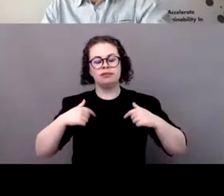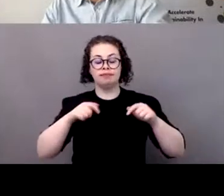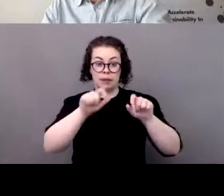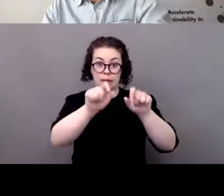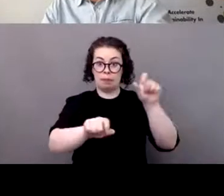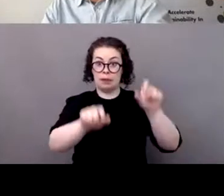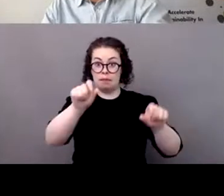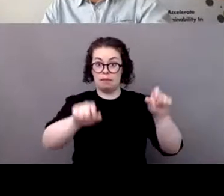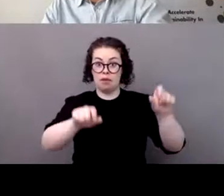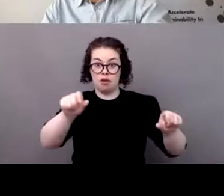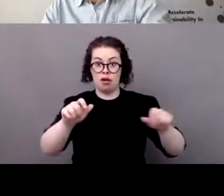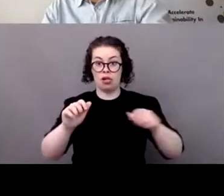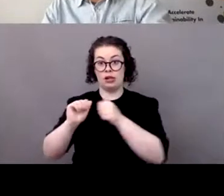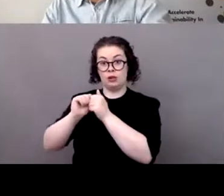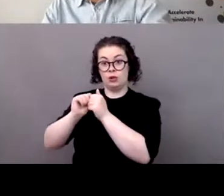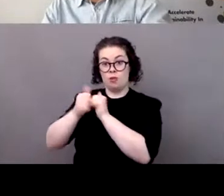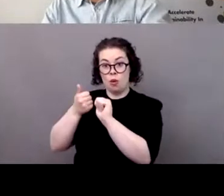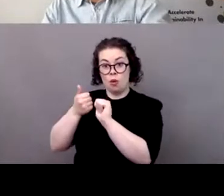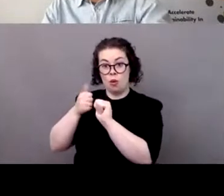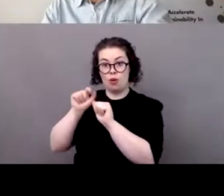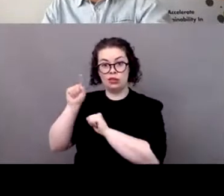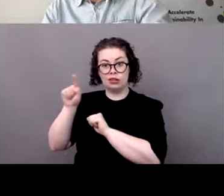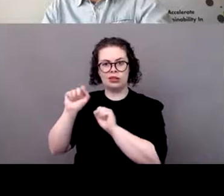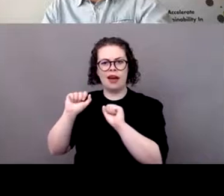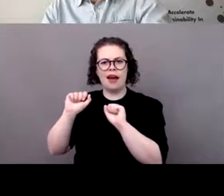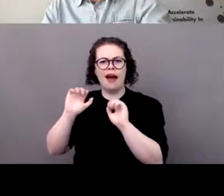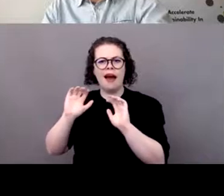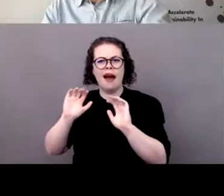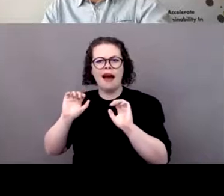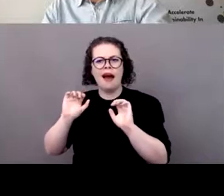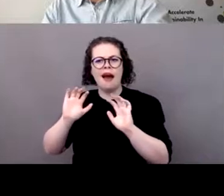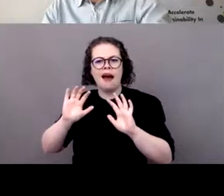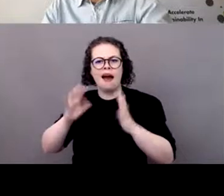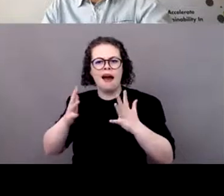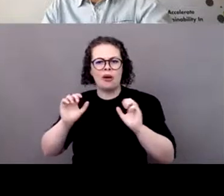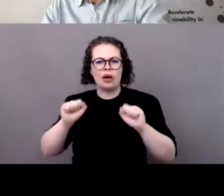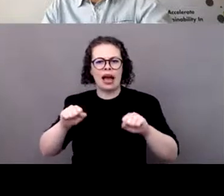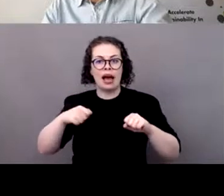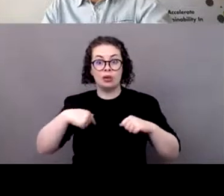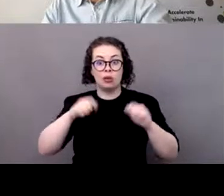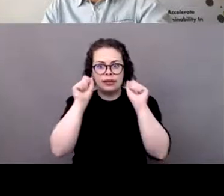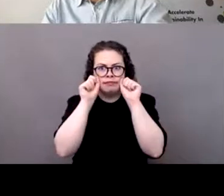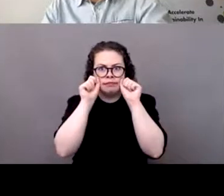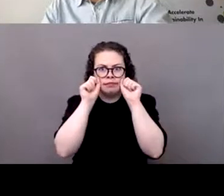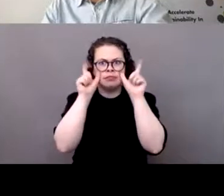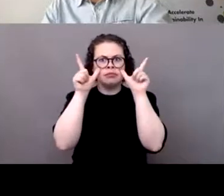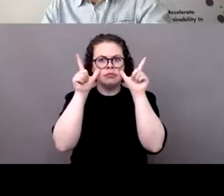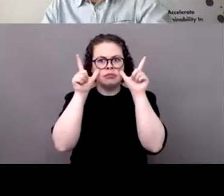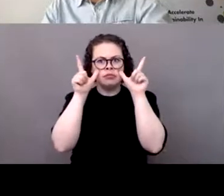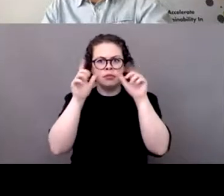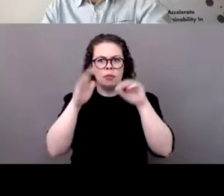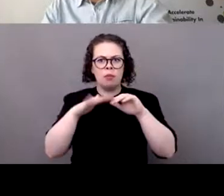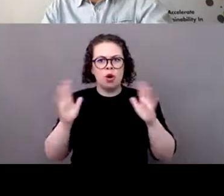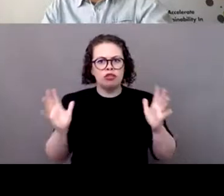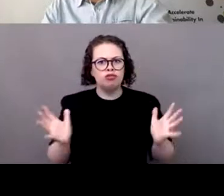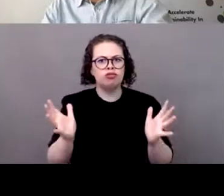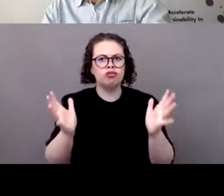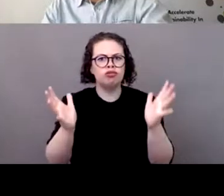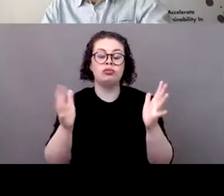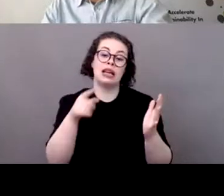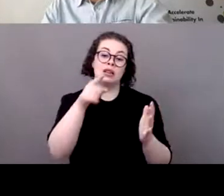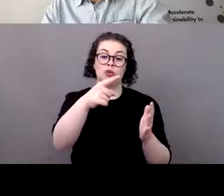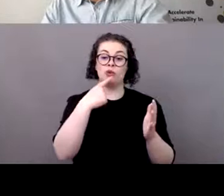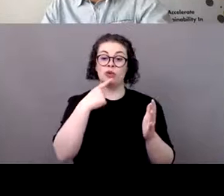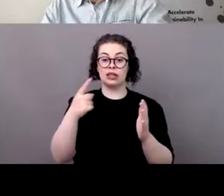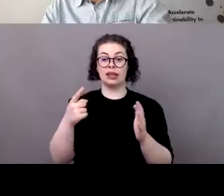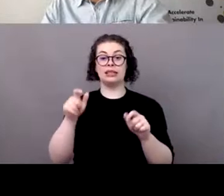sports persons? I'm not thinking only about the athletes, but everybody. You were talking about people going to have a run on